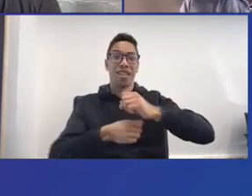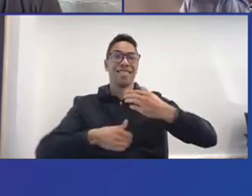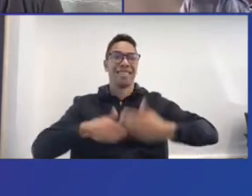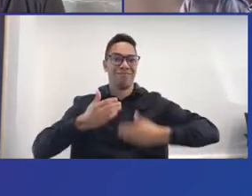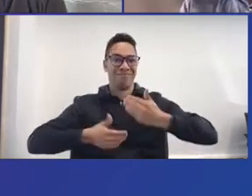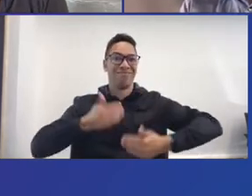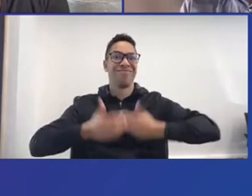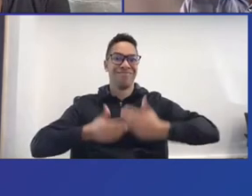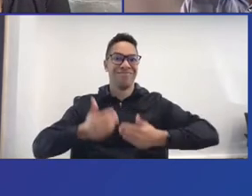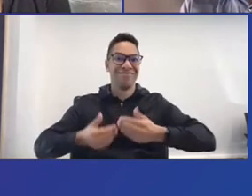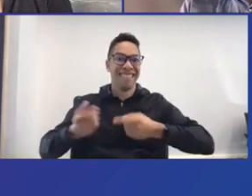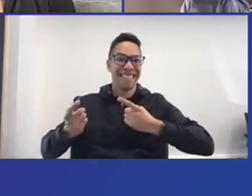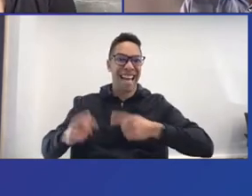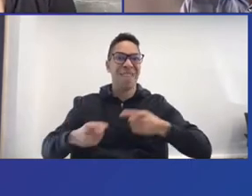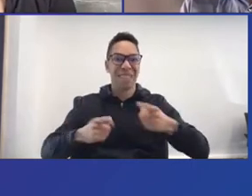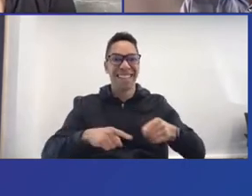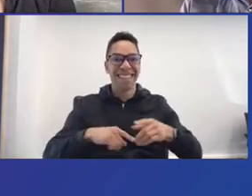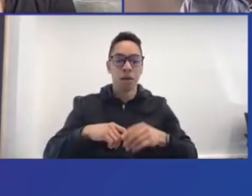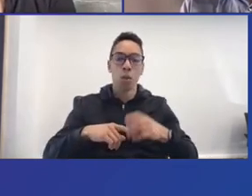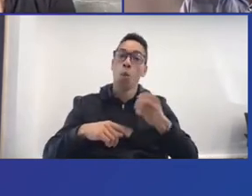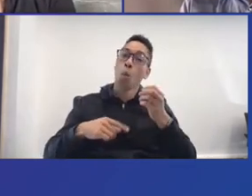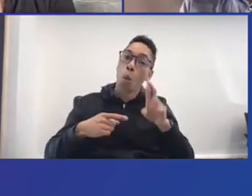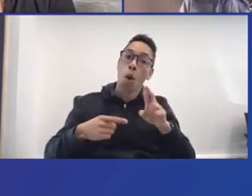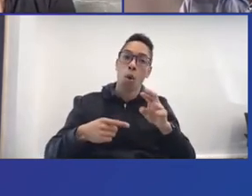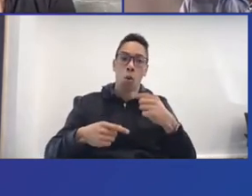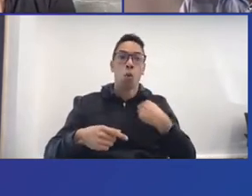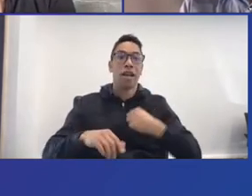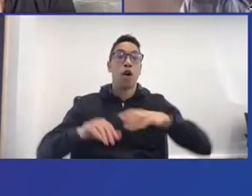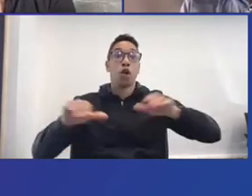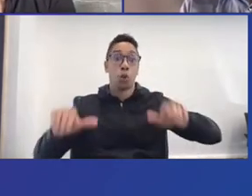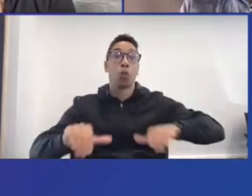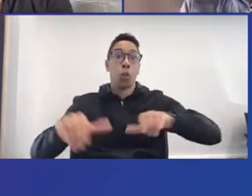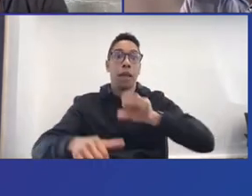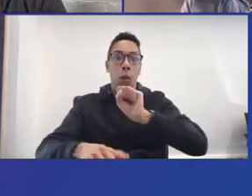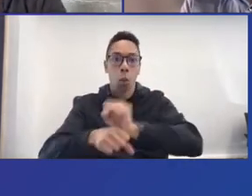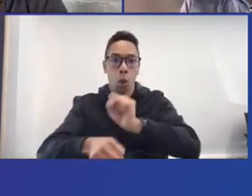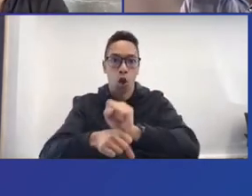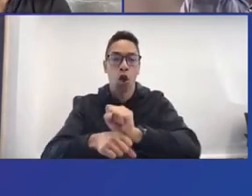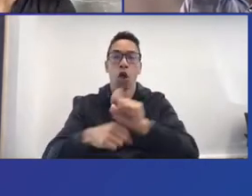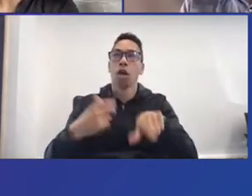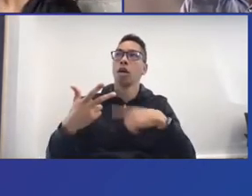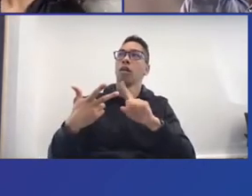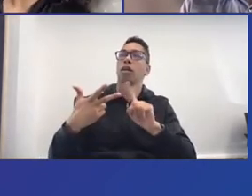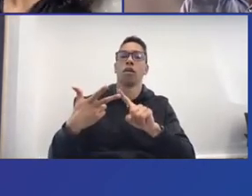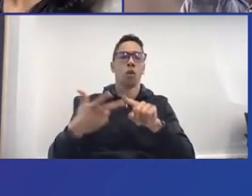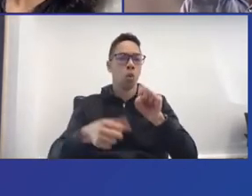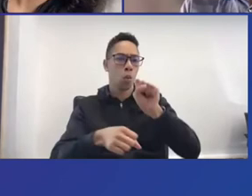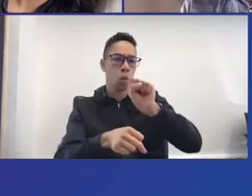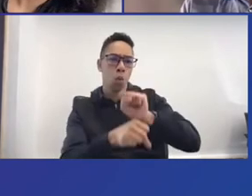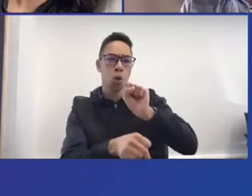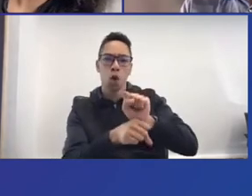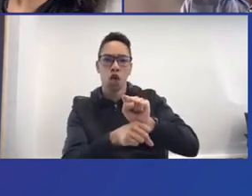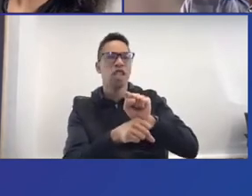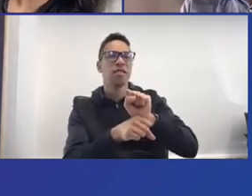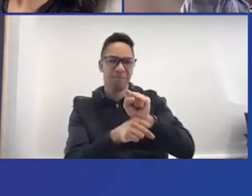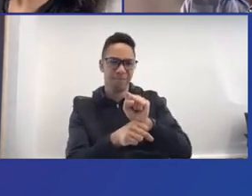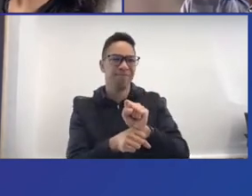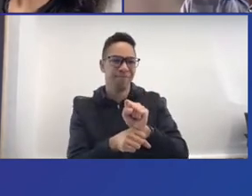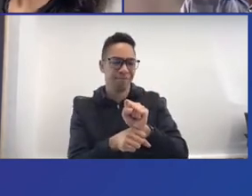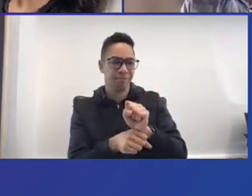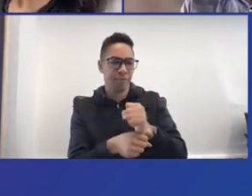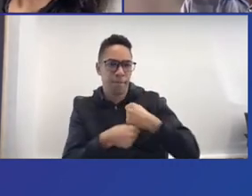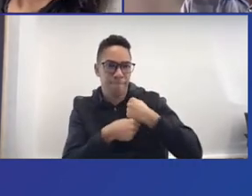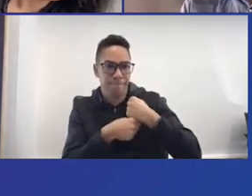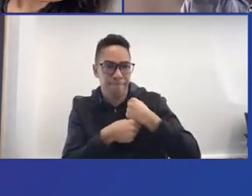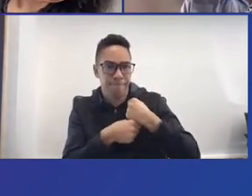or that work is something that we're doing, or that work is informing a way